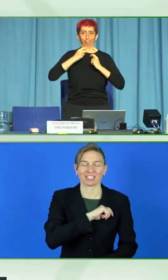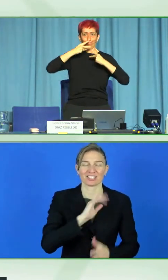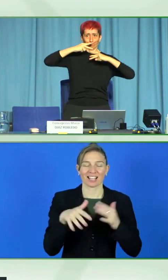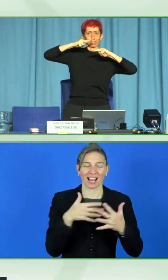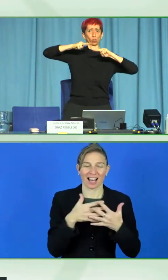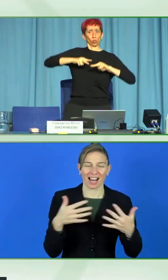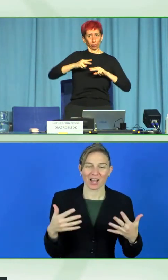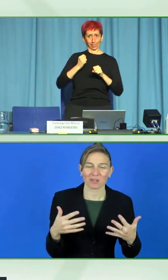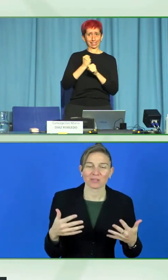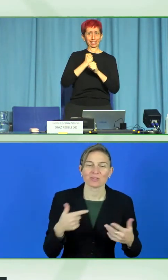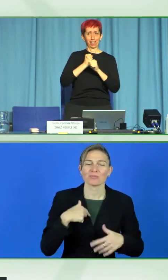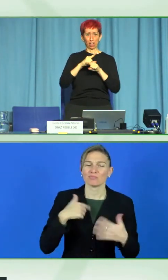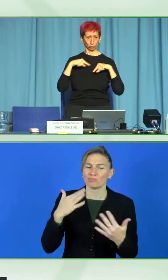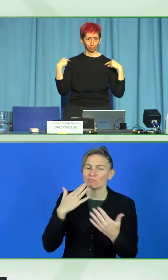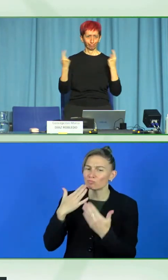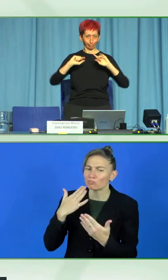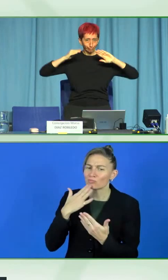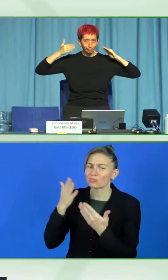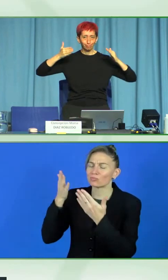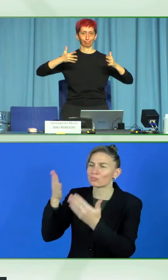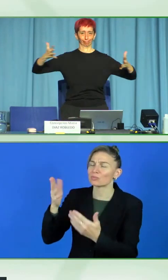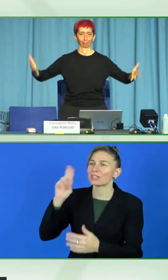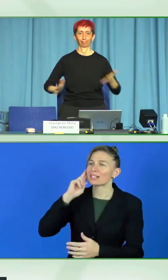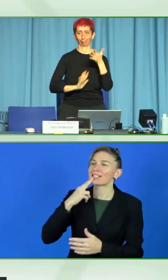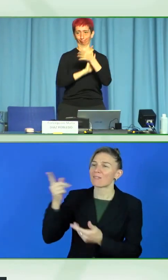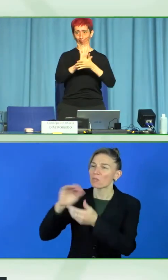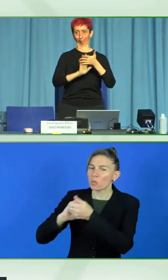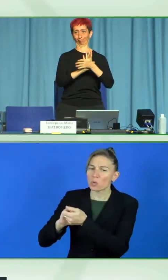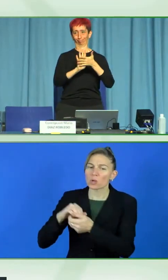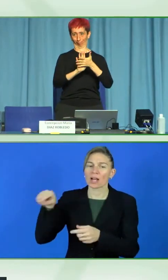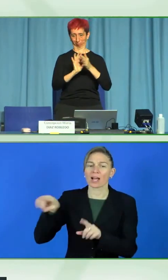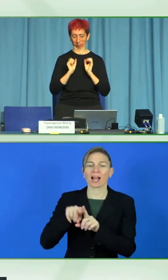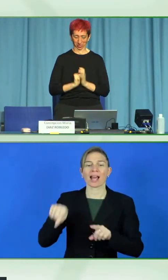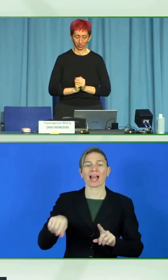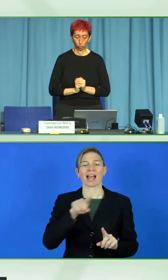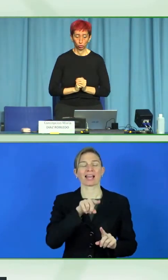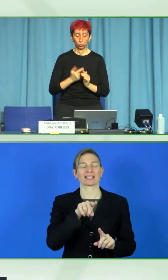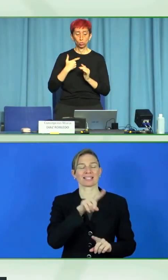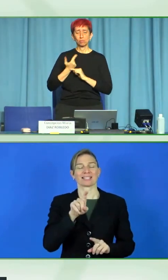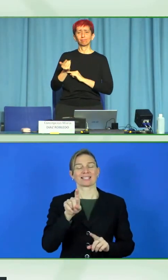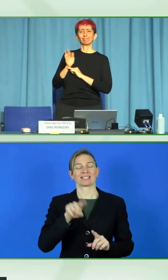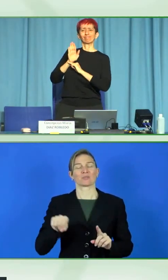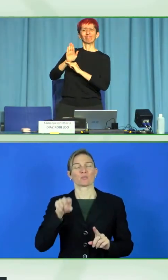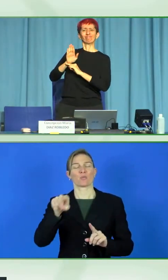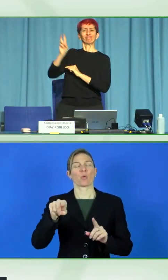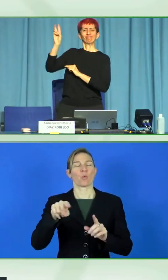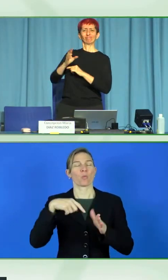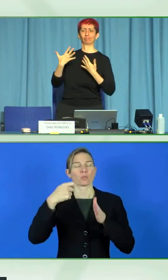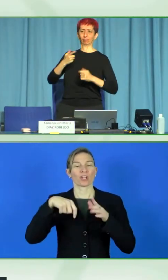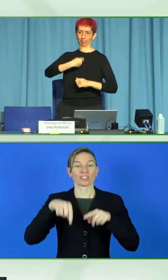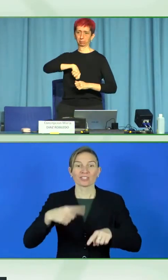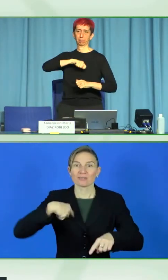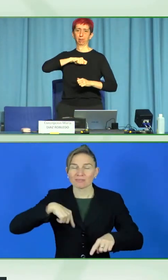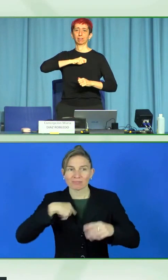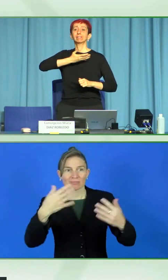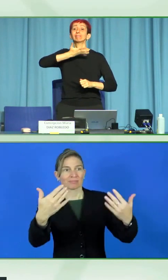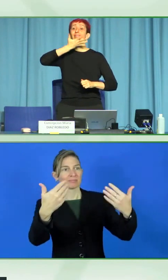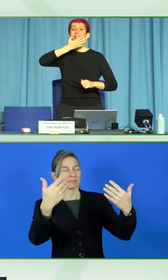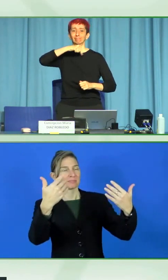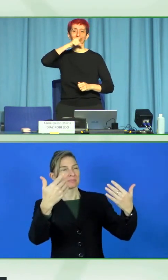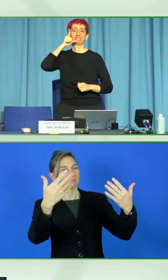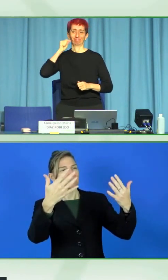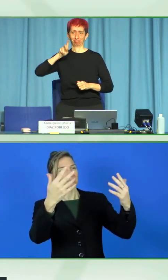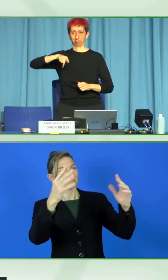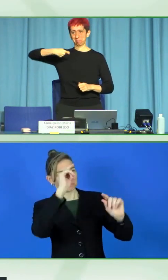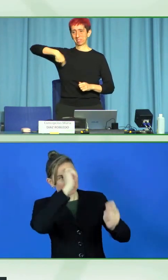organization, the UN, and the Zero Project to acknowledge our work towards the spread of sign language. I came